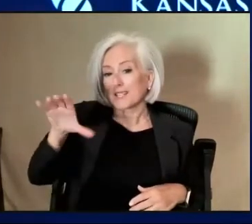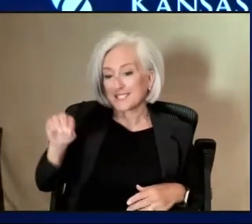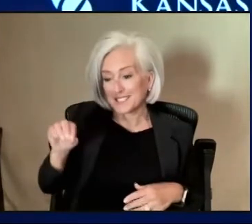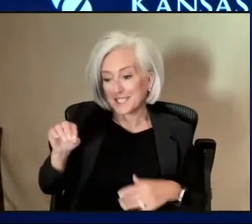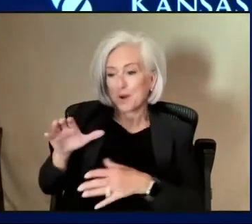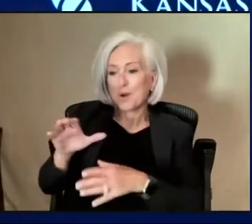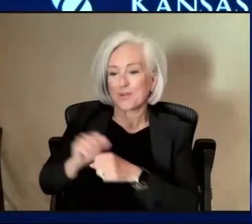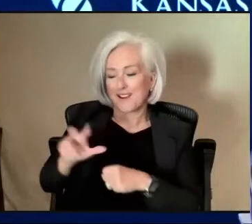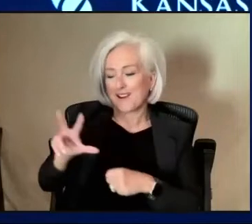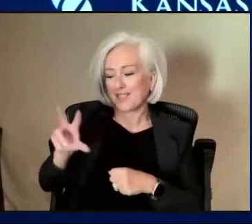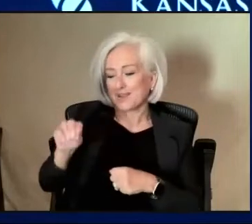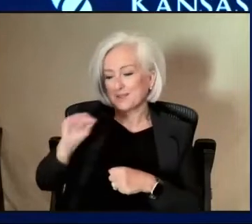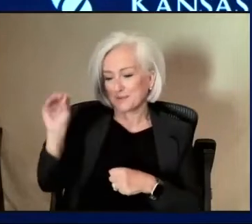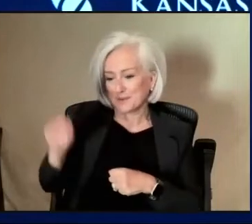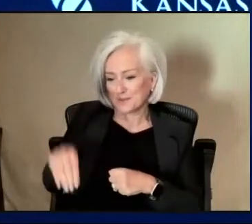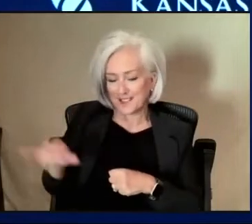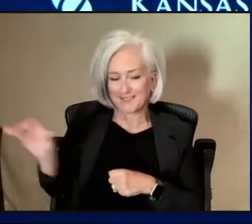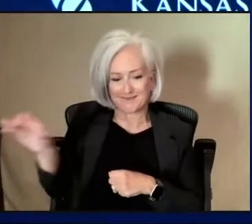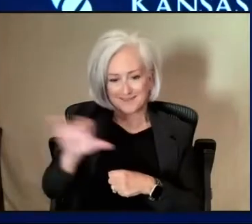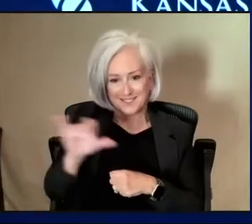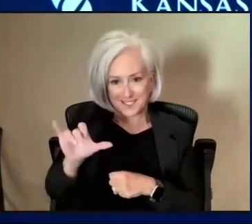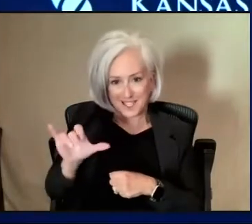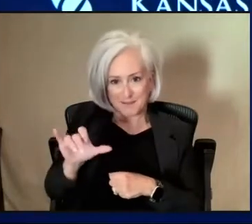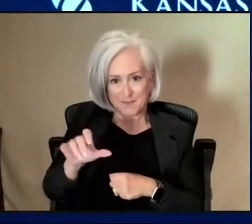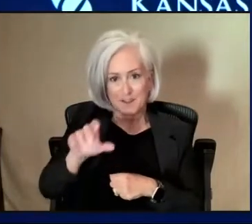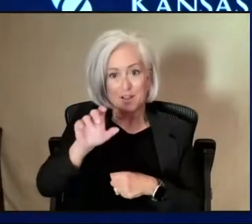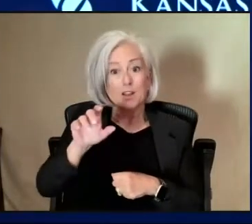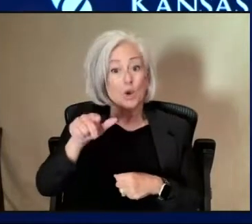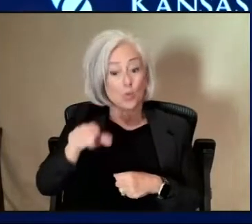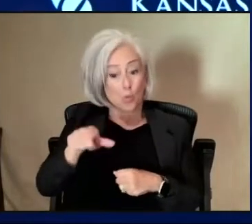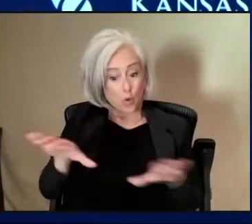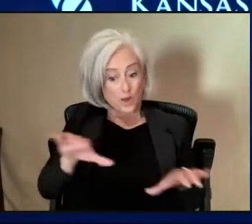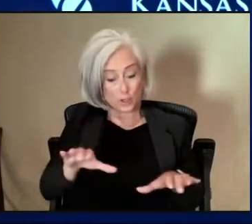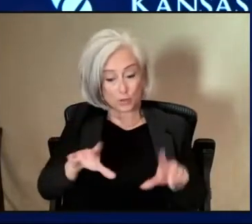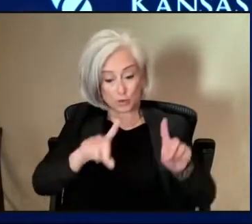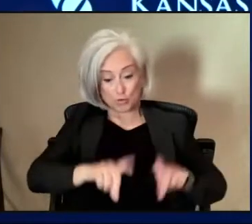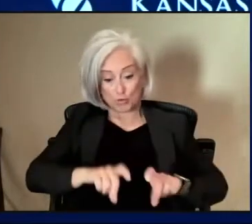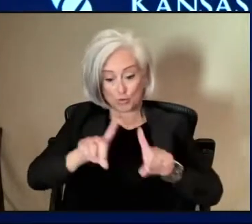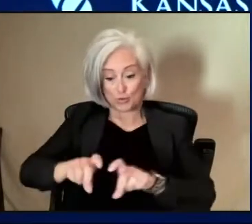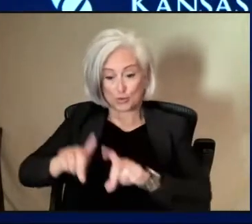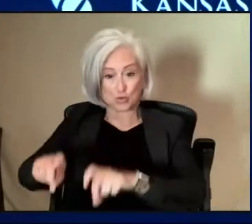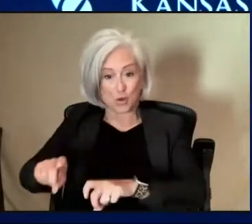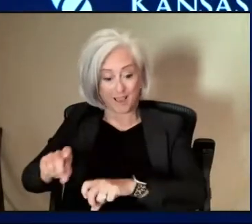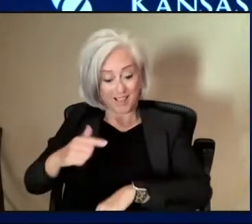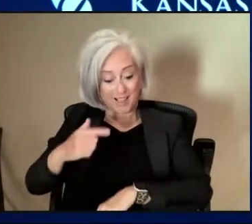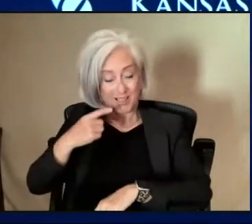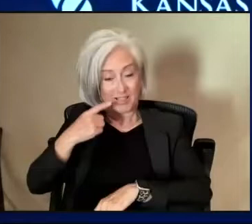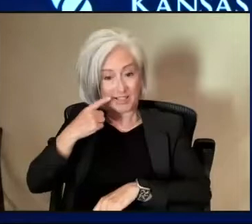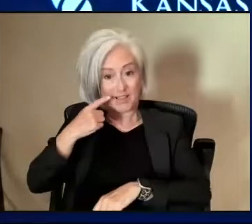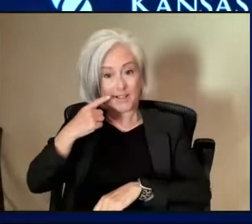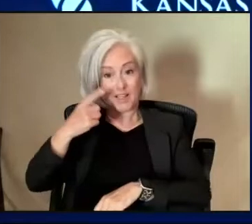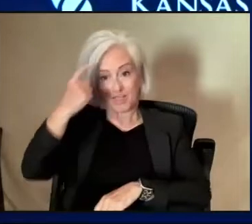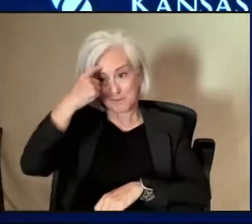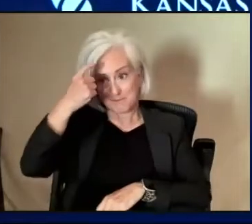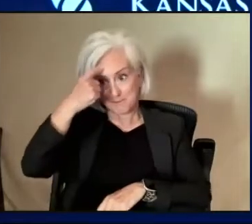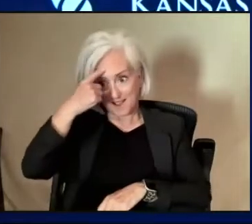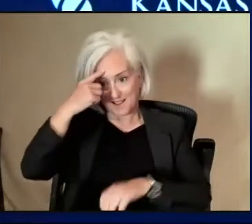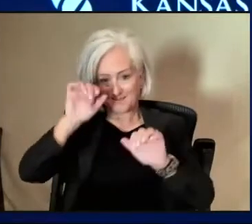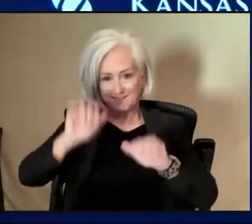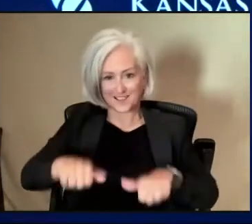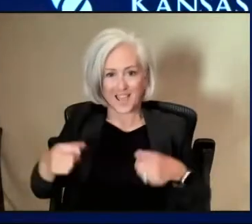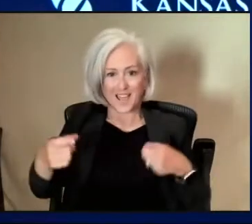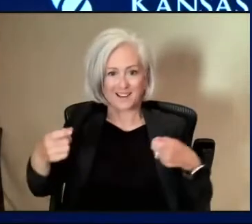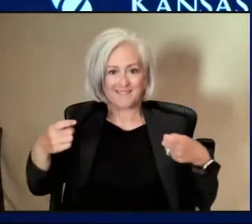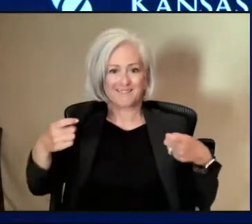these trials, the mind is very powerful. And so we have to do it in what we call the gold standard. Double blind,